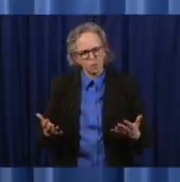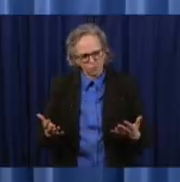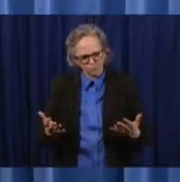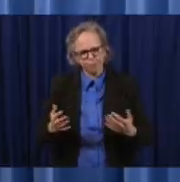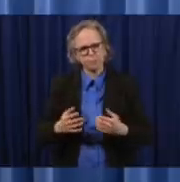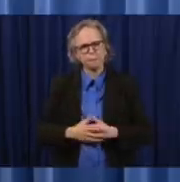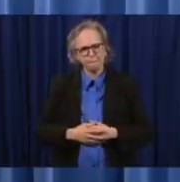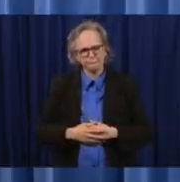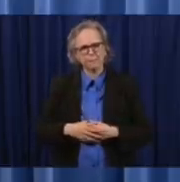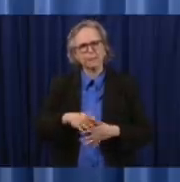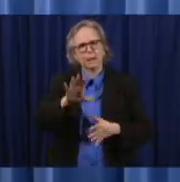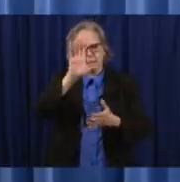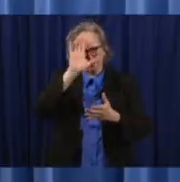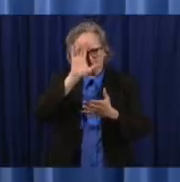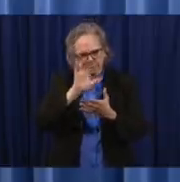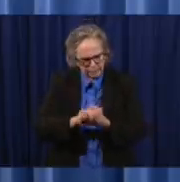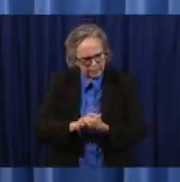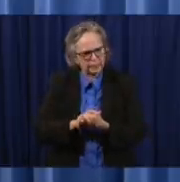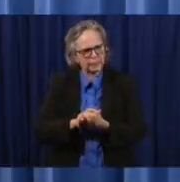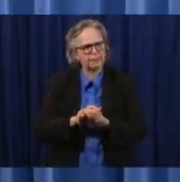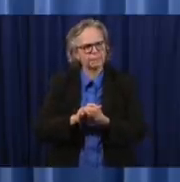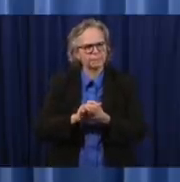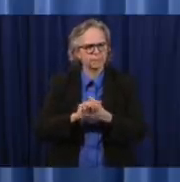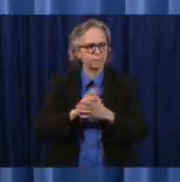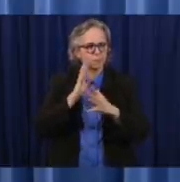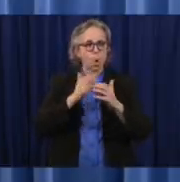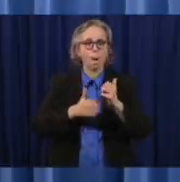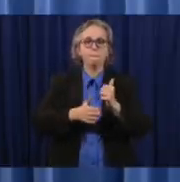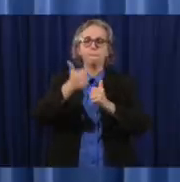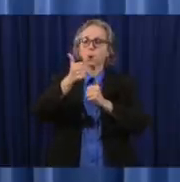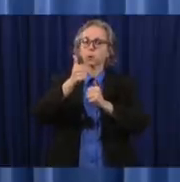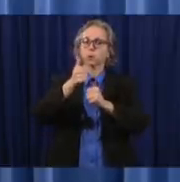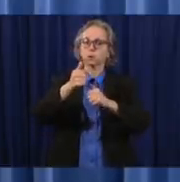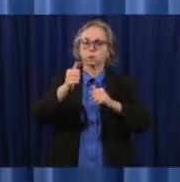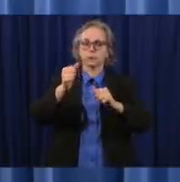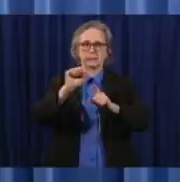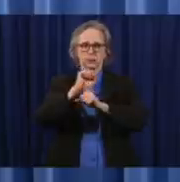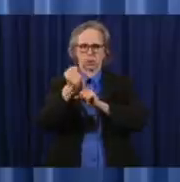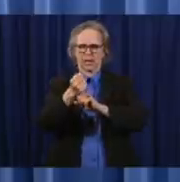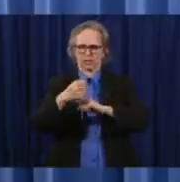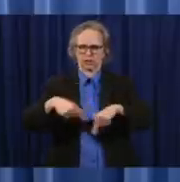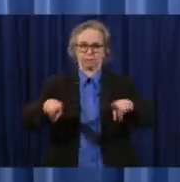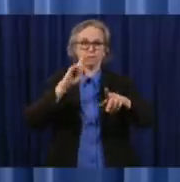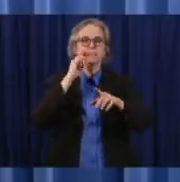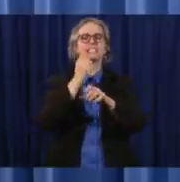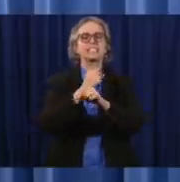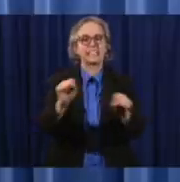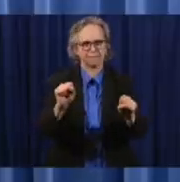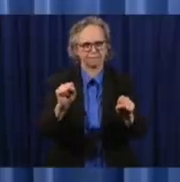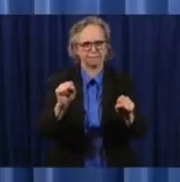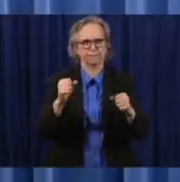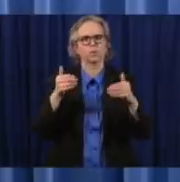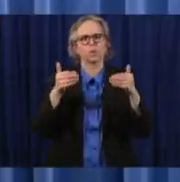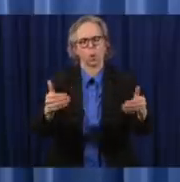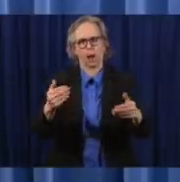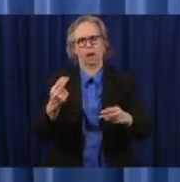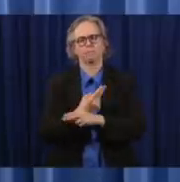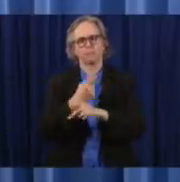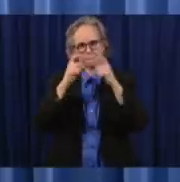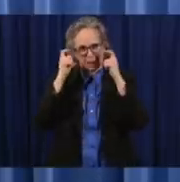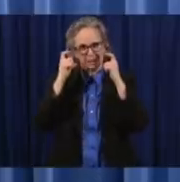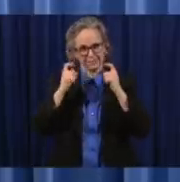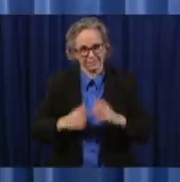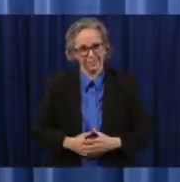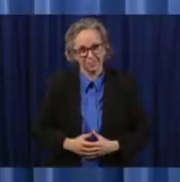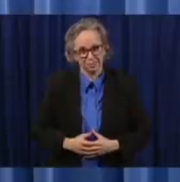case, it is safer for everyone if both people wear a mask.